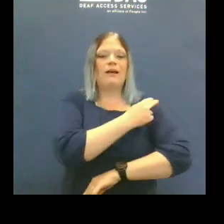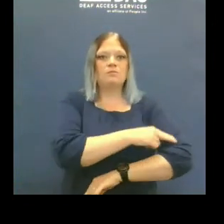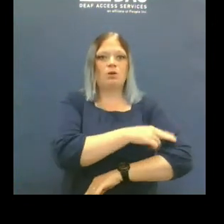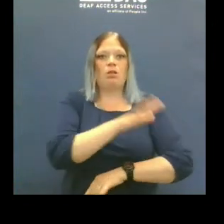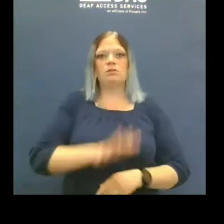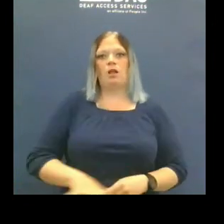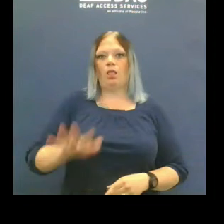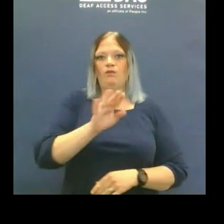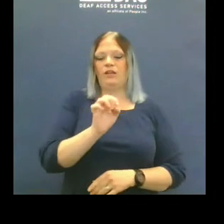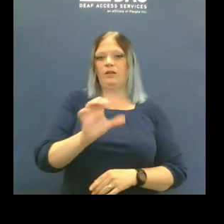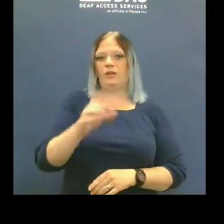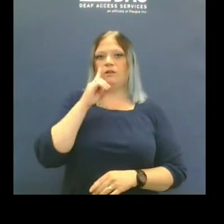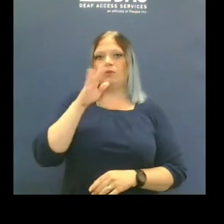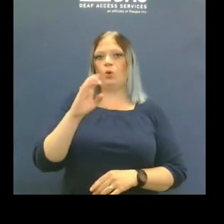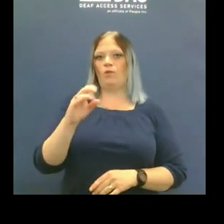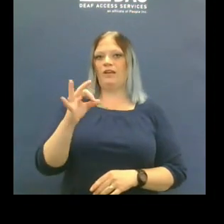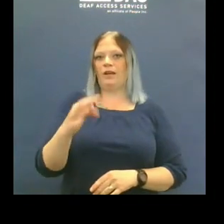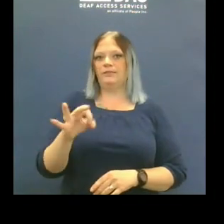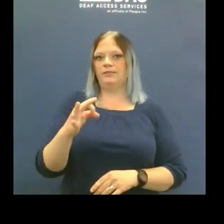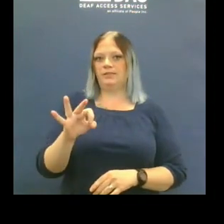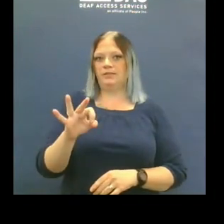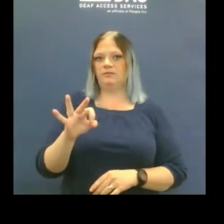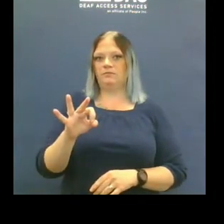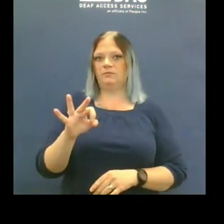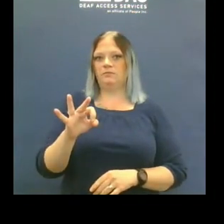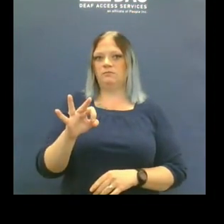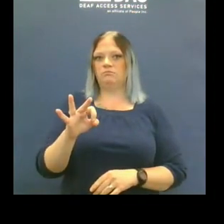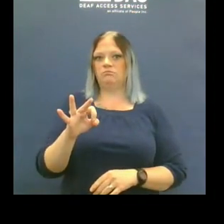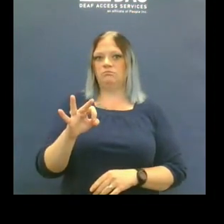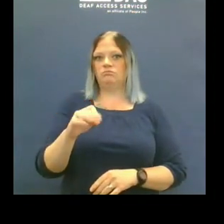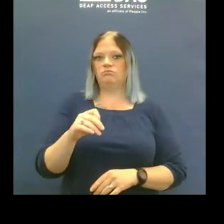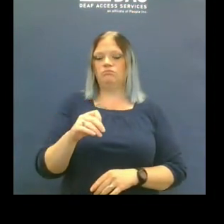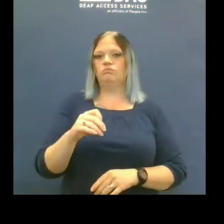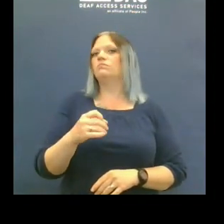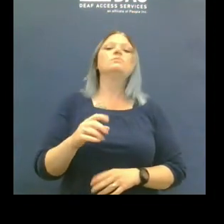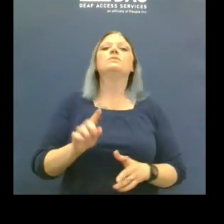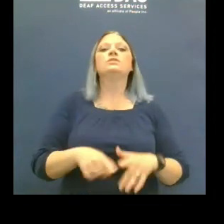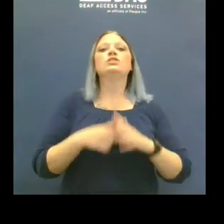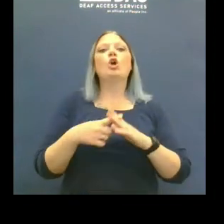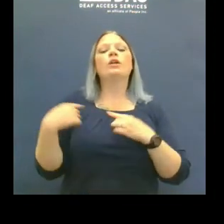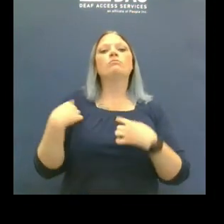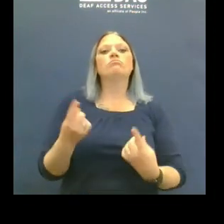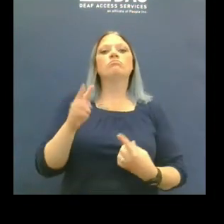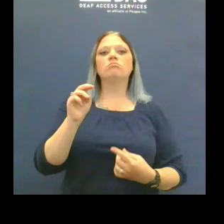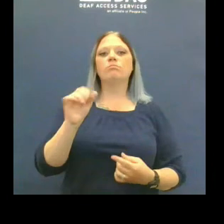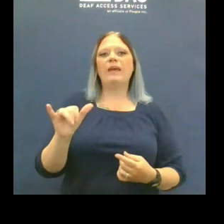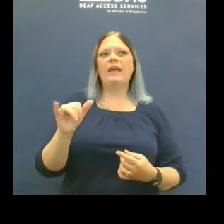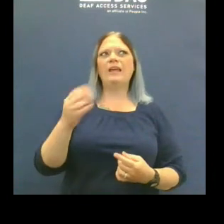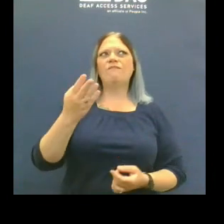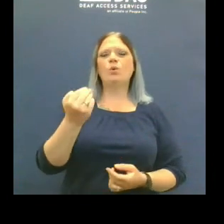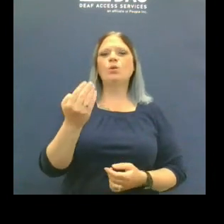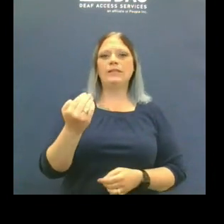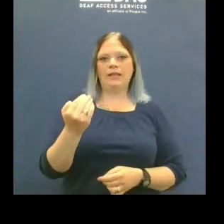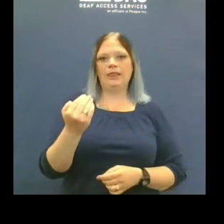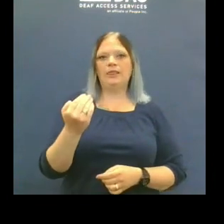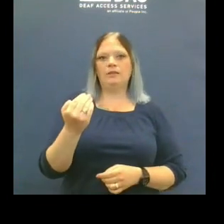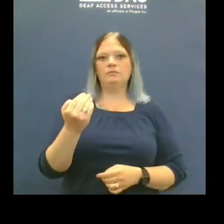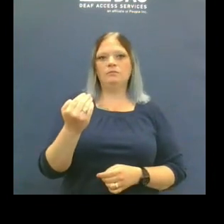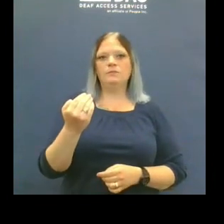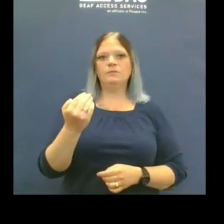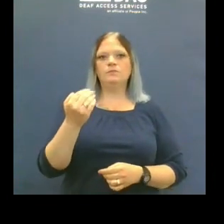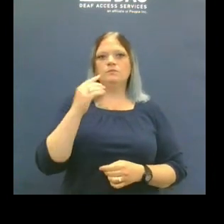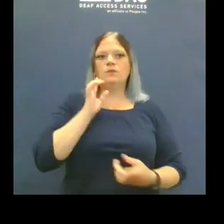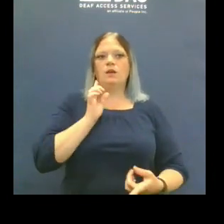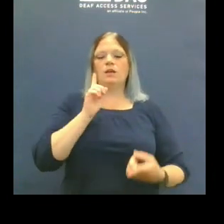County hospitals for COVID-19 from starting back on May 14th and going